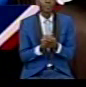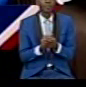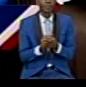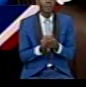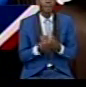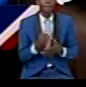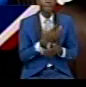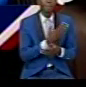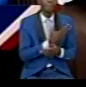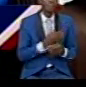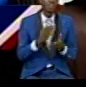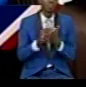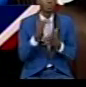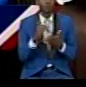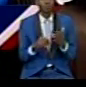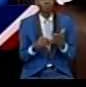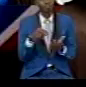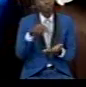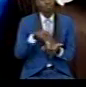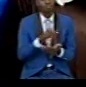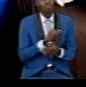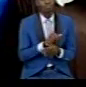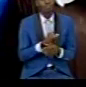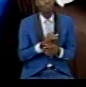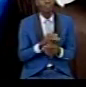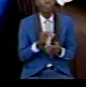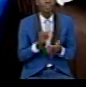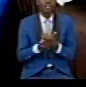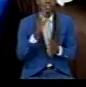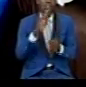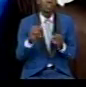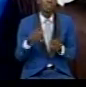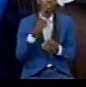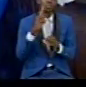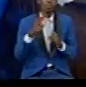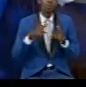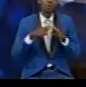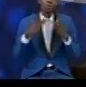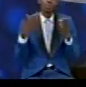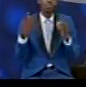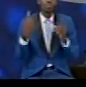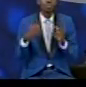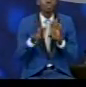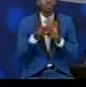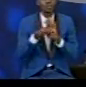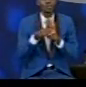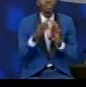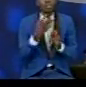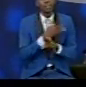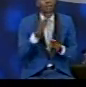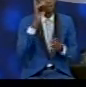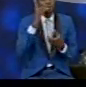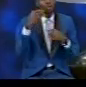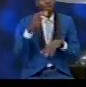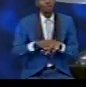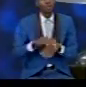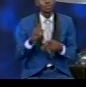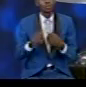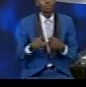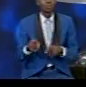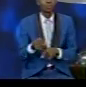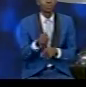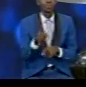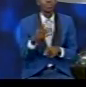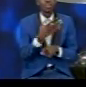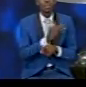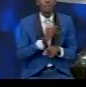and knocking. That if anyone opens the door, I will come in unto him, I